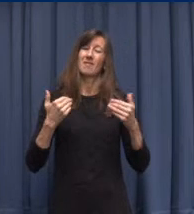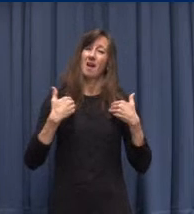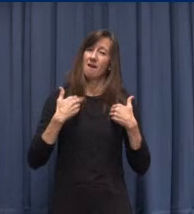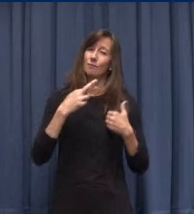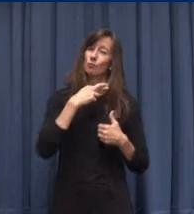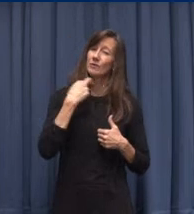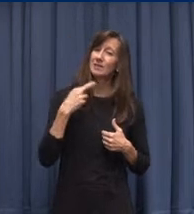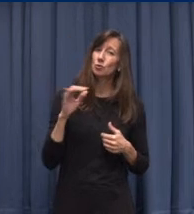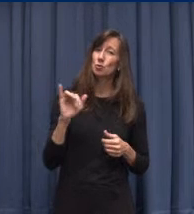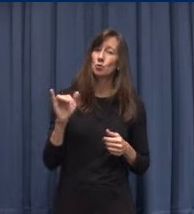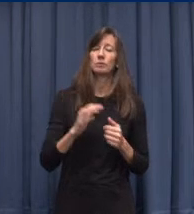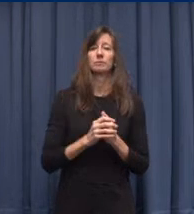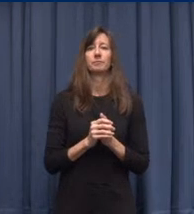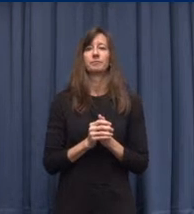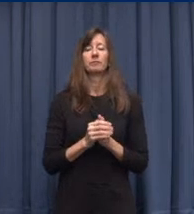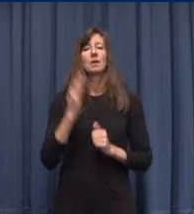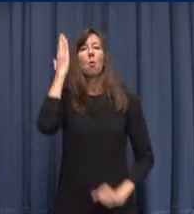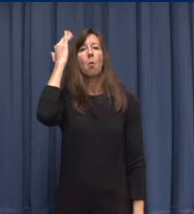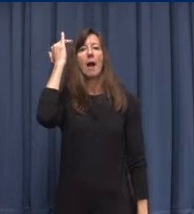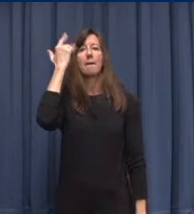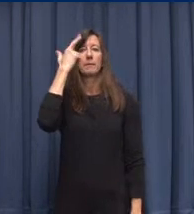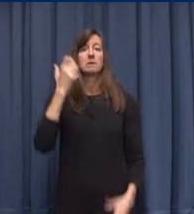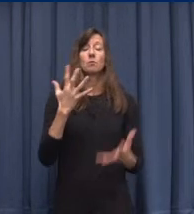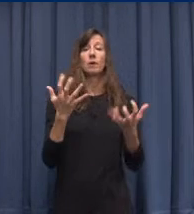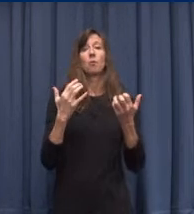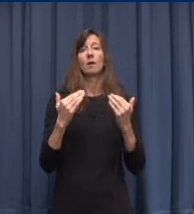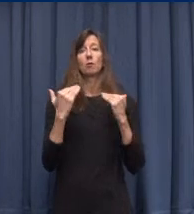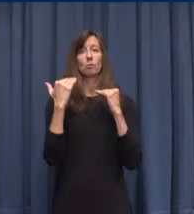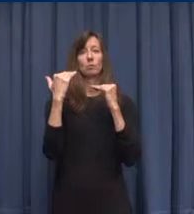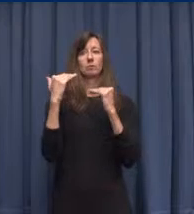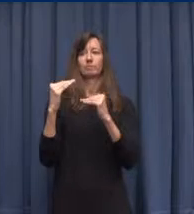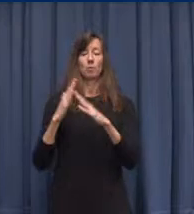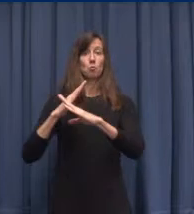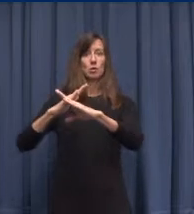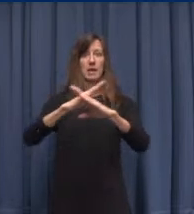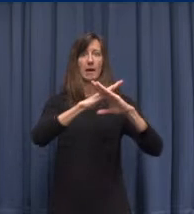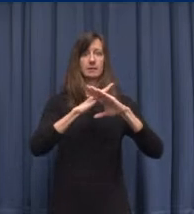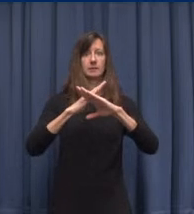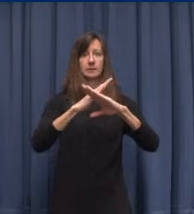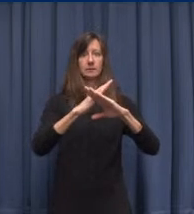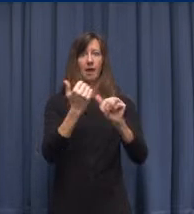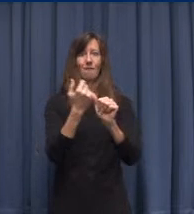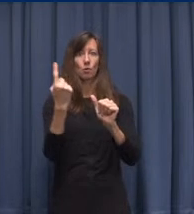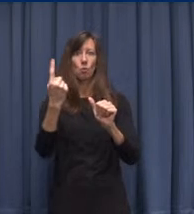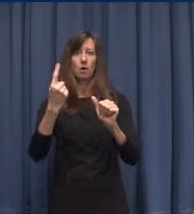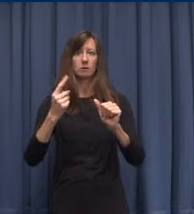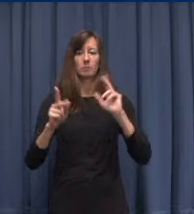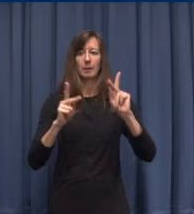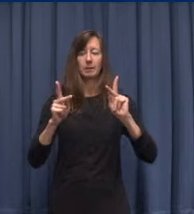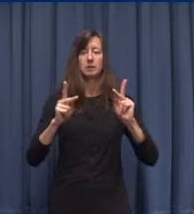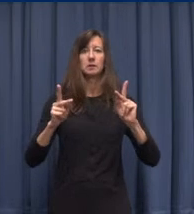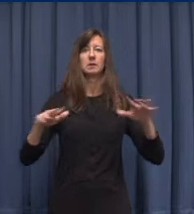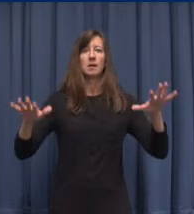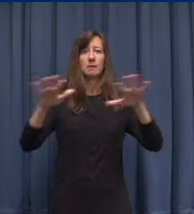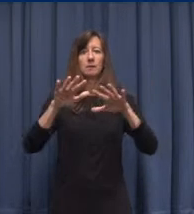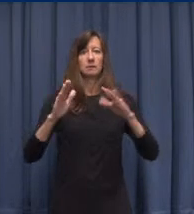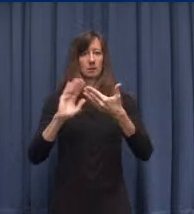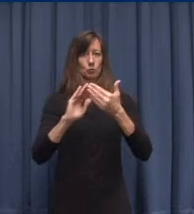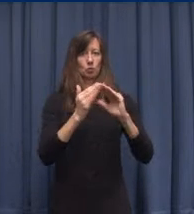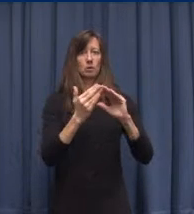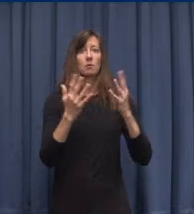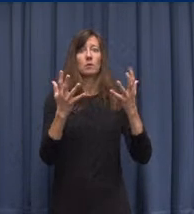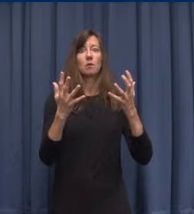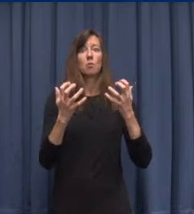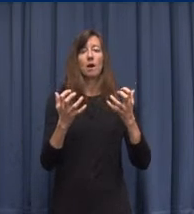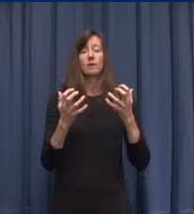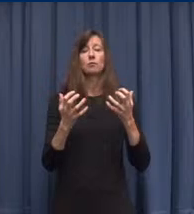protect our workforce and to protect the broader community and population, we are shifting as many of them as we can